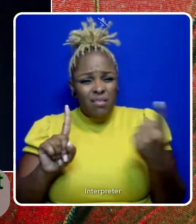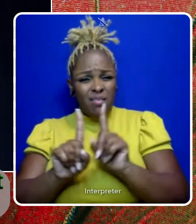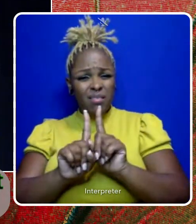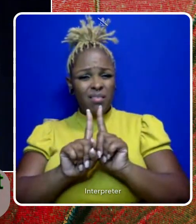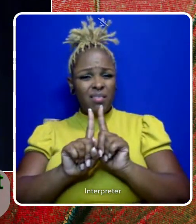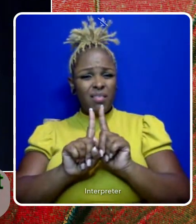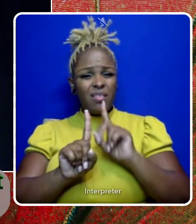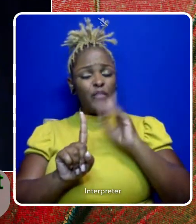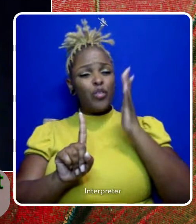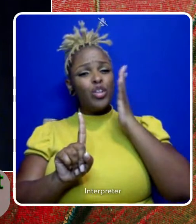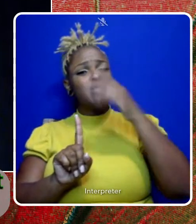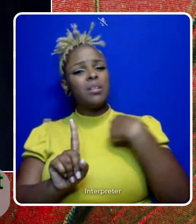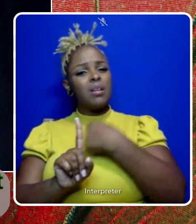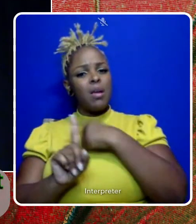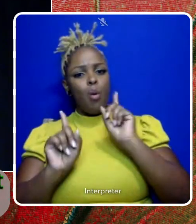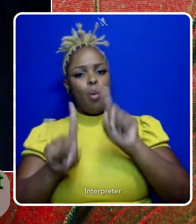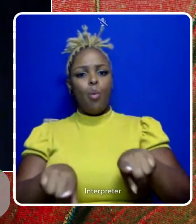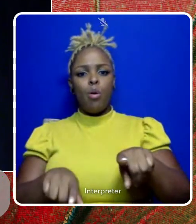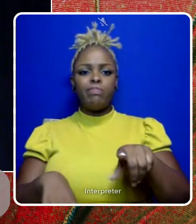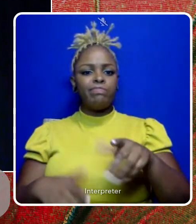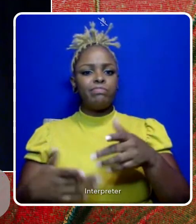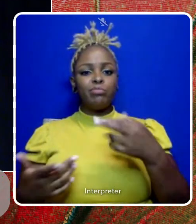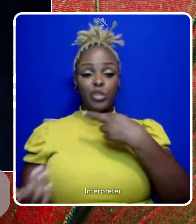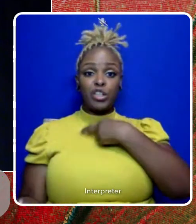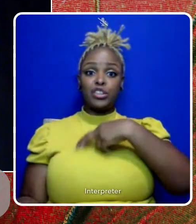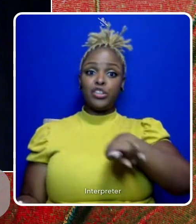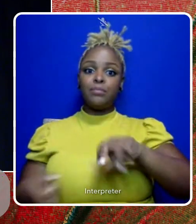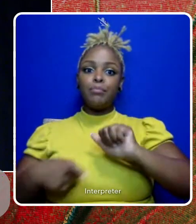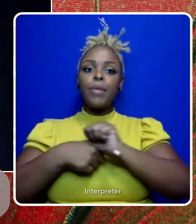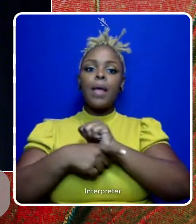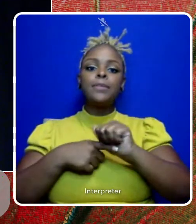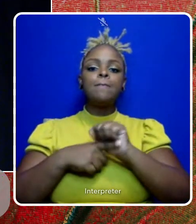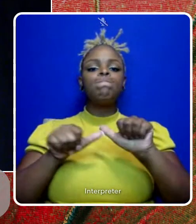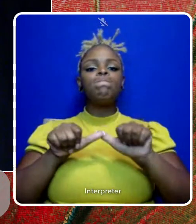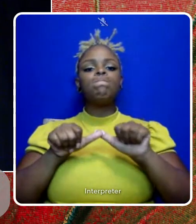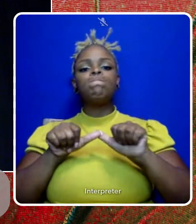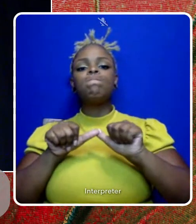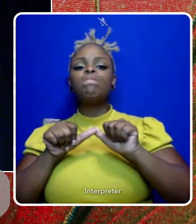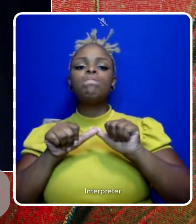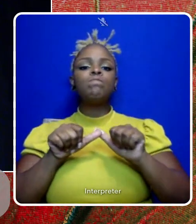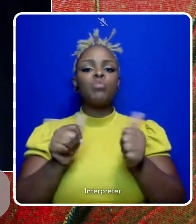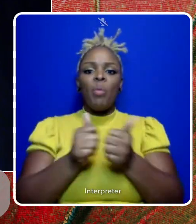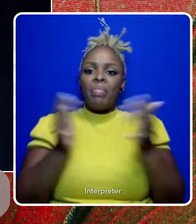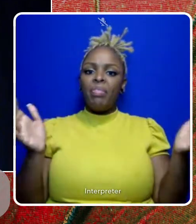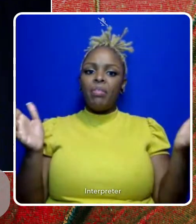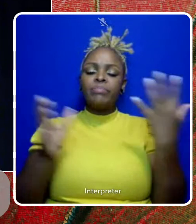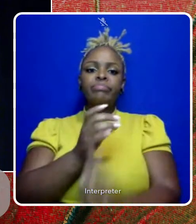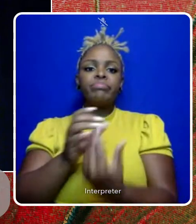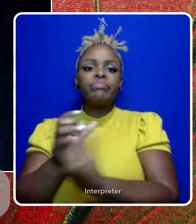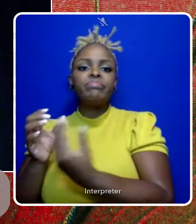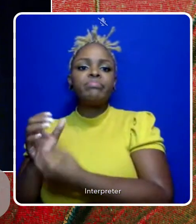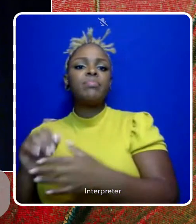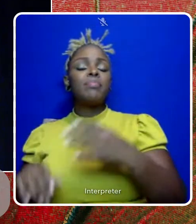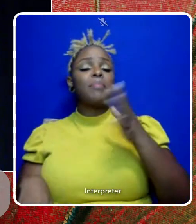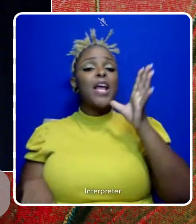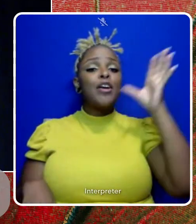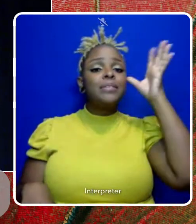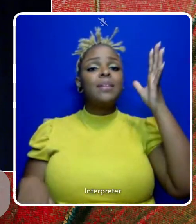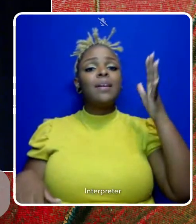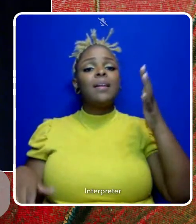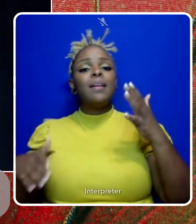is over, to watch their parents lose themselves within prayer, because they are so thankful to watch these